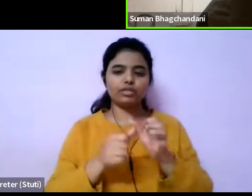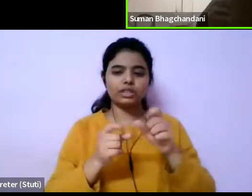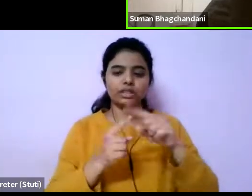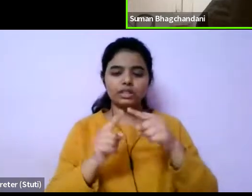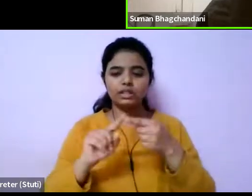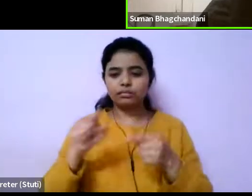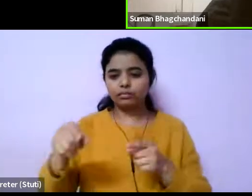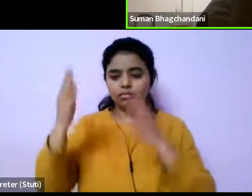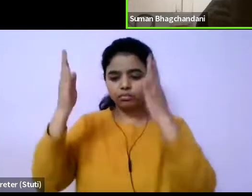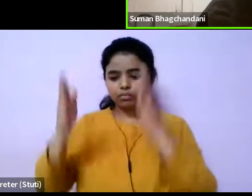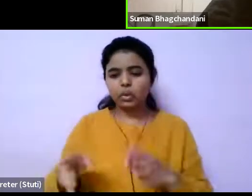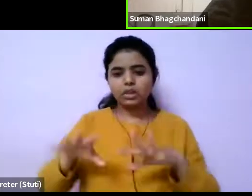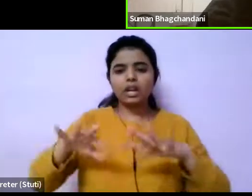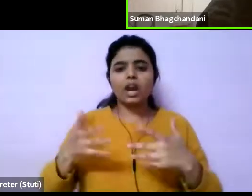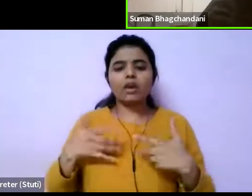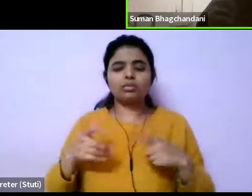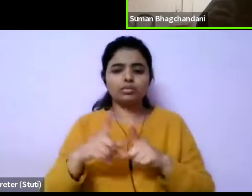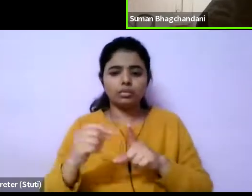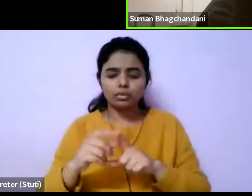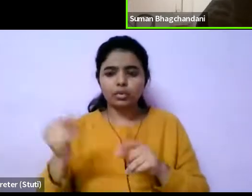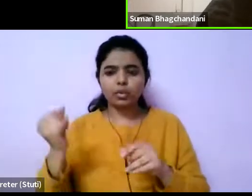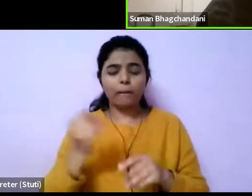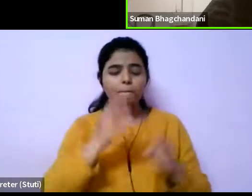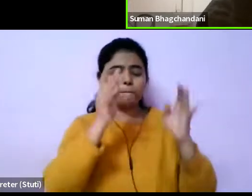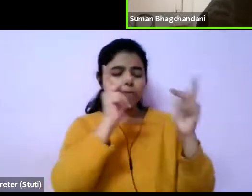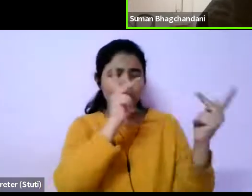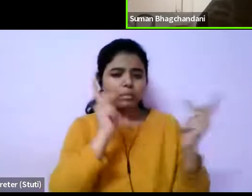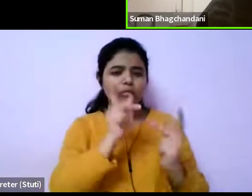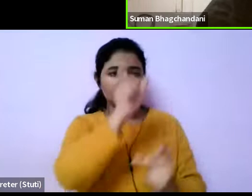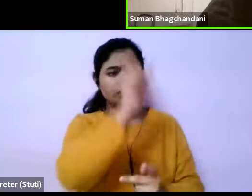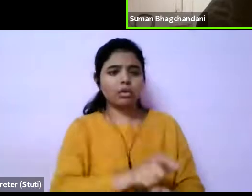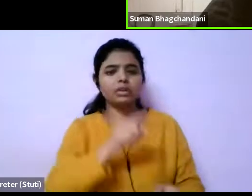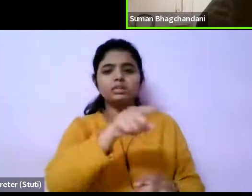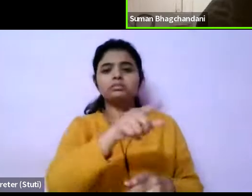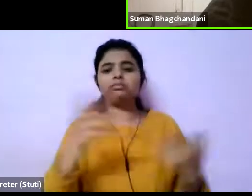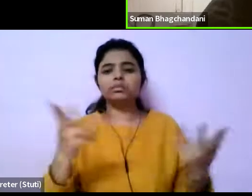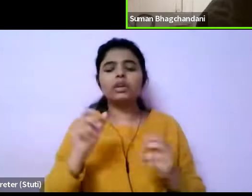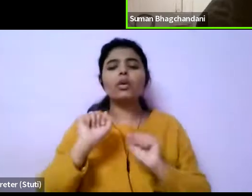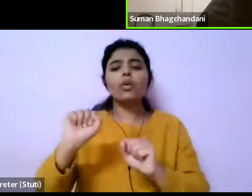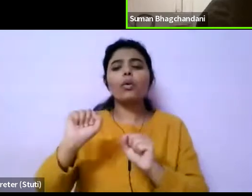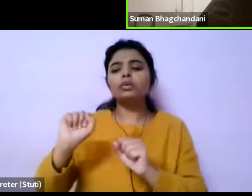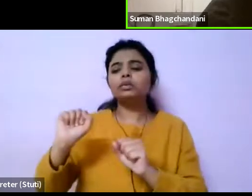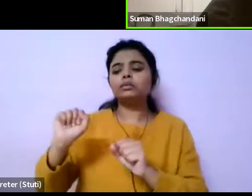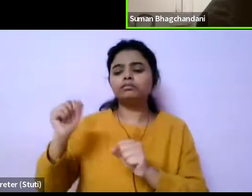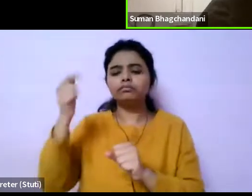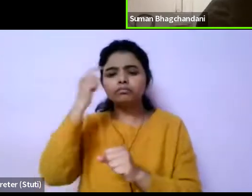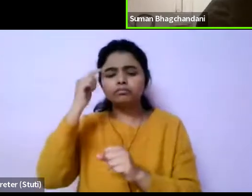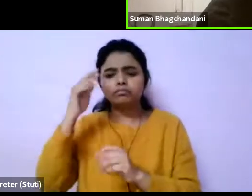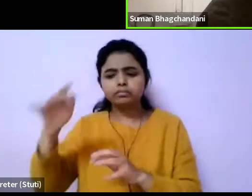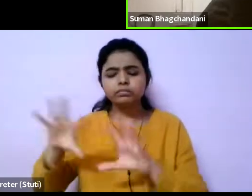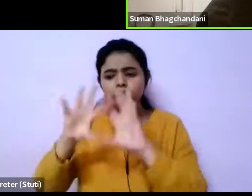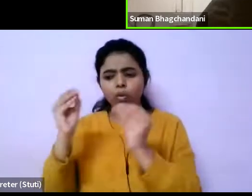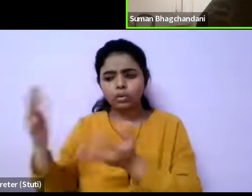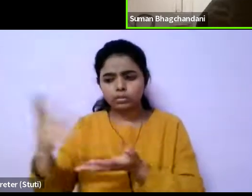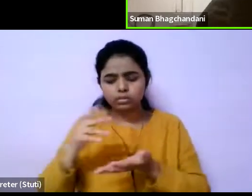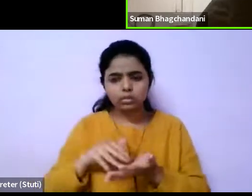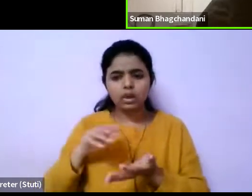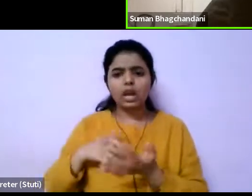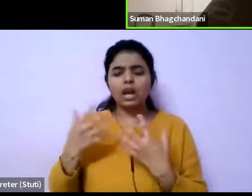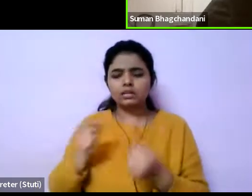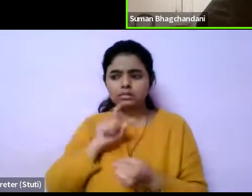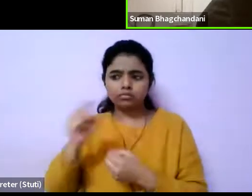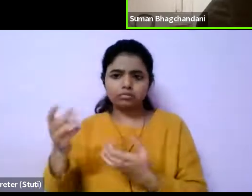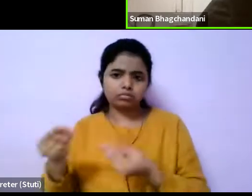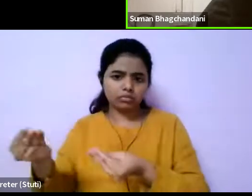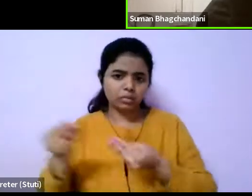inevitably constructs the perceived and the ideal body, I asked him about the pedagogy he had adapted so far. He gave the credit of his ability to